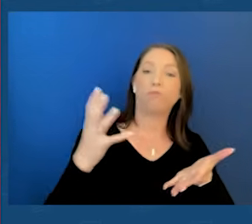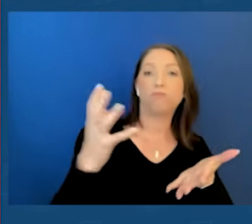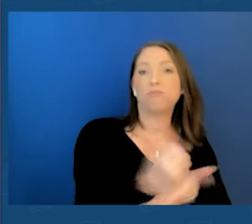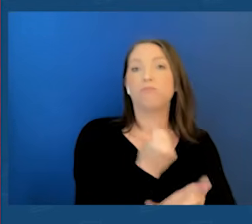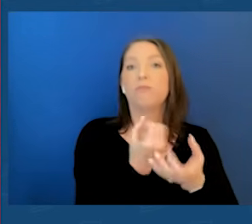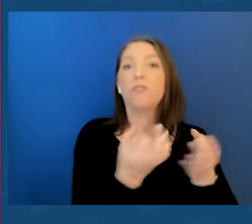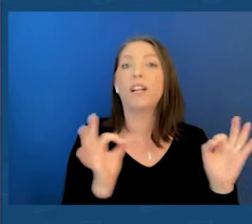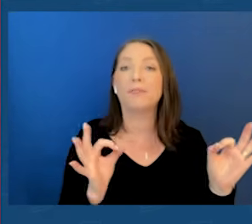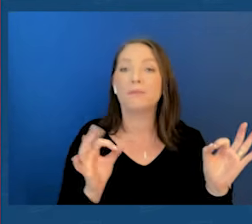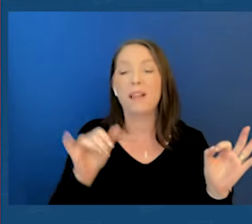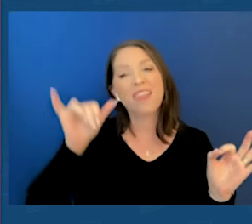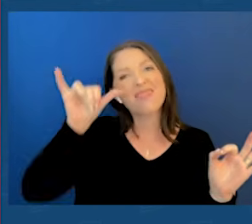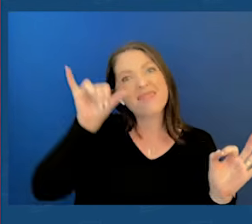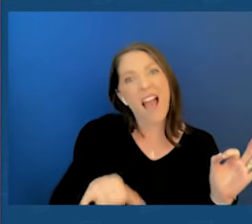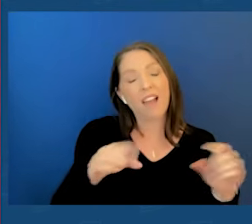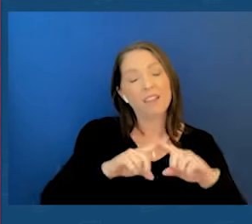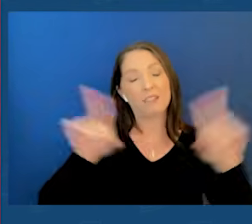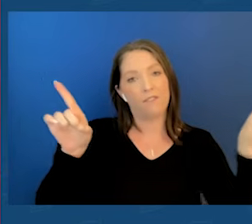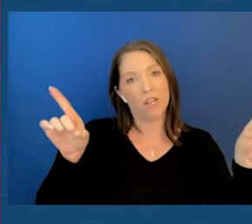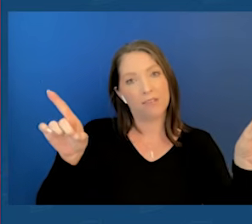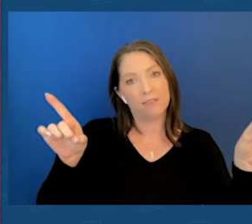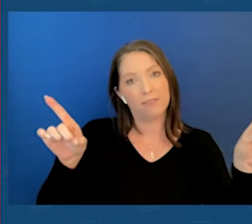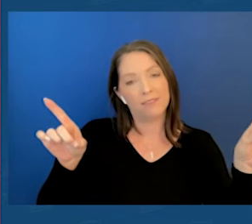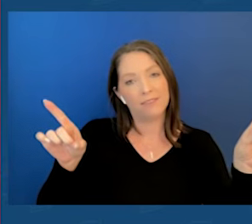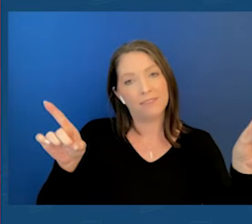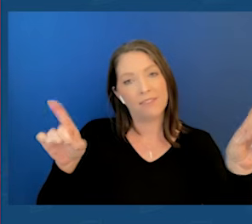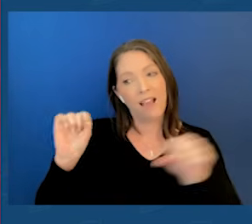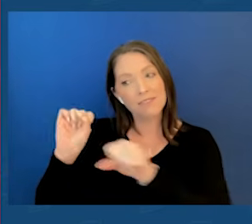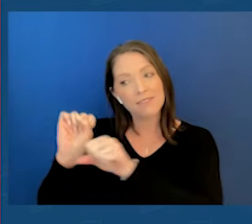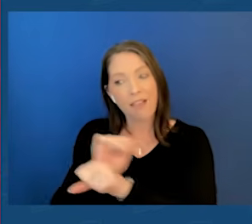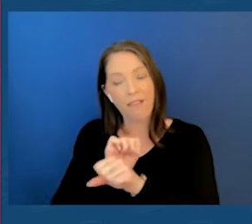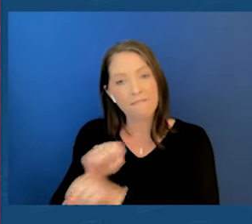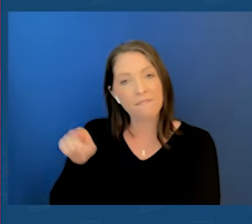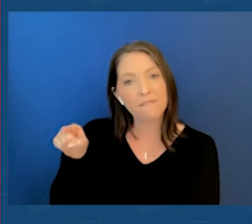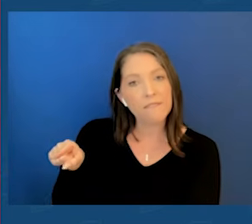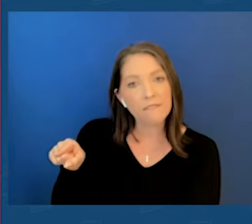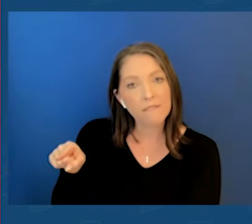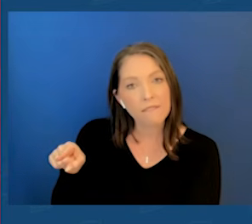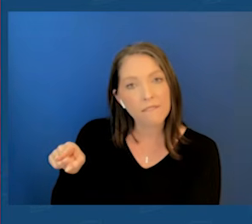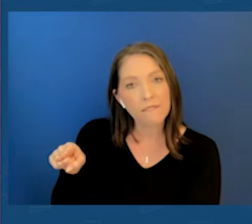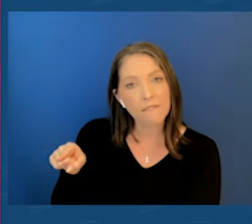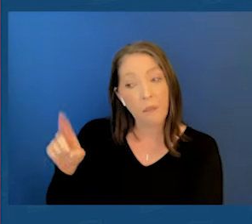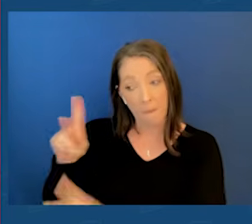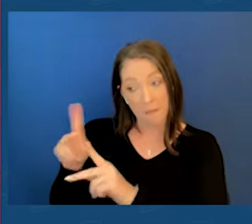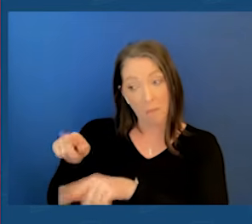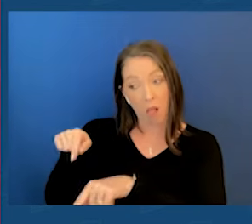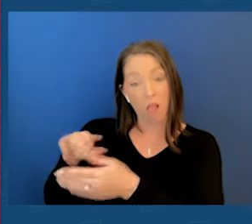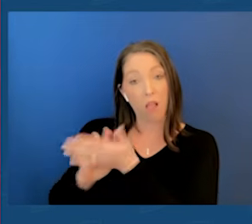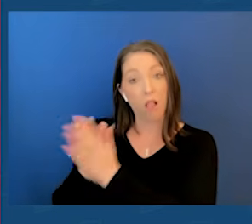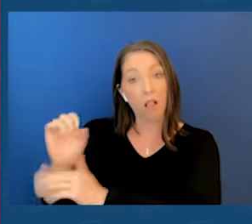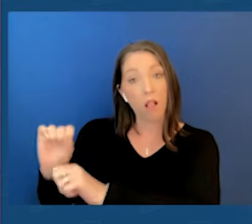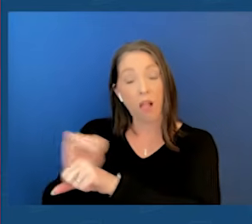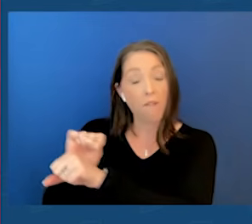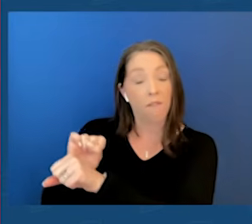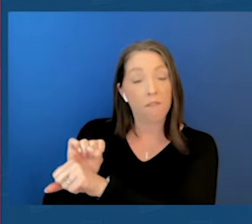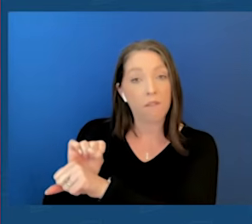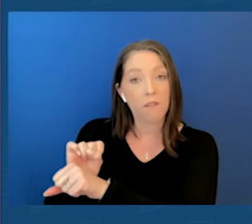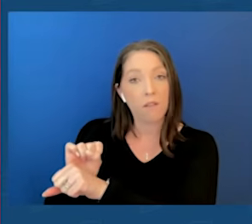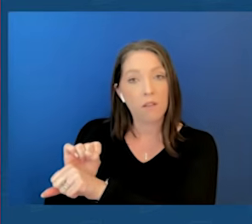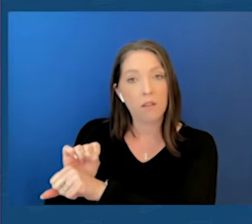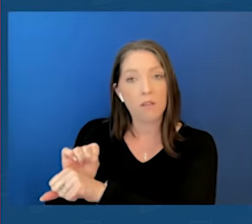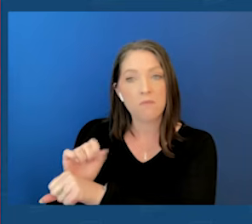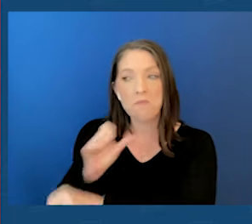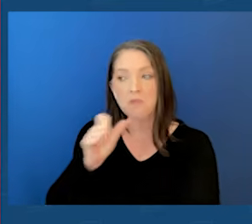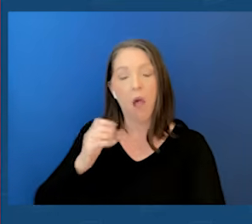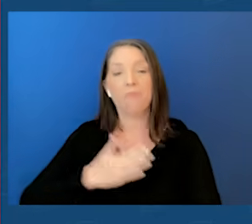difference. The slaves, people who were enslaved, didn't come here willingly